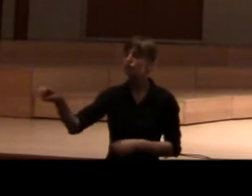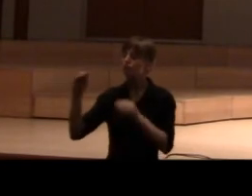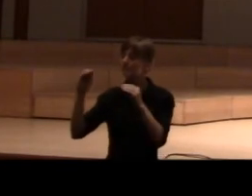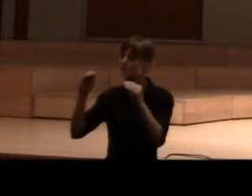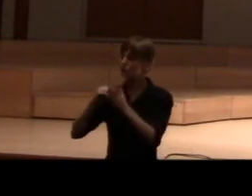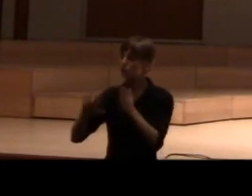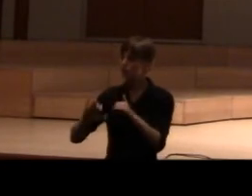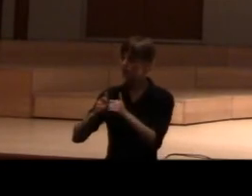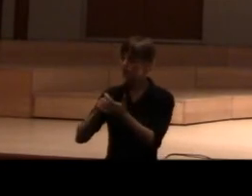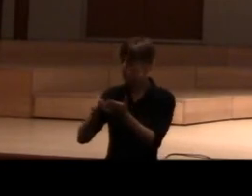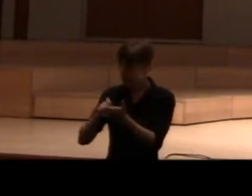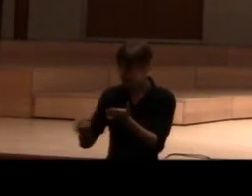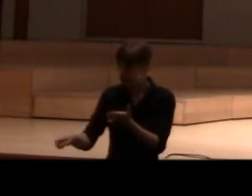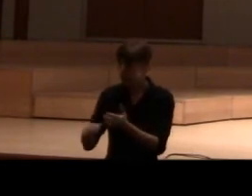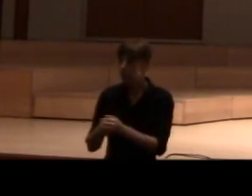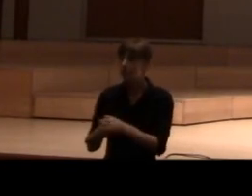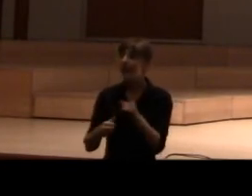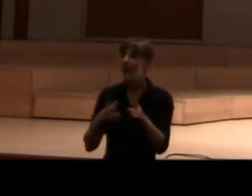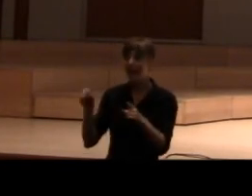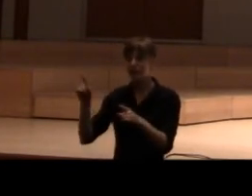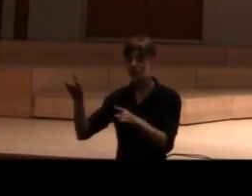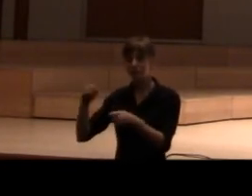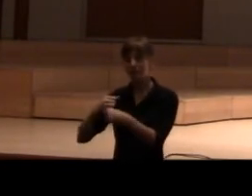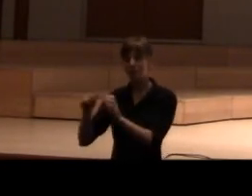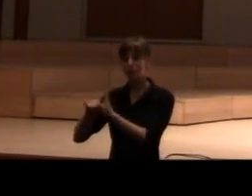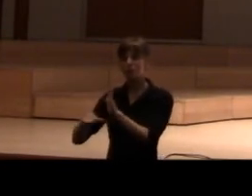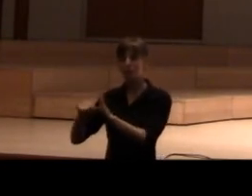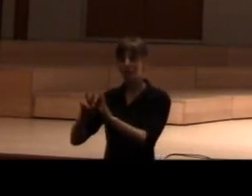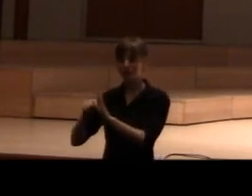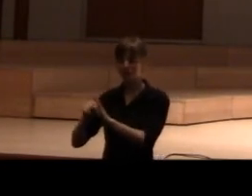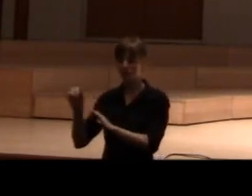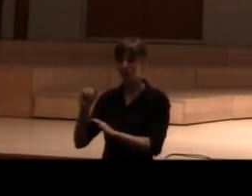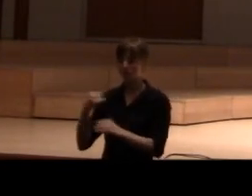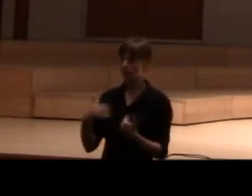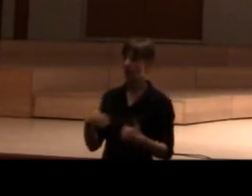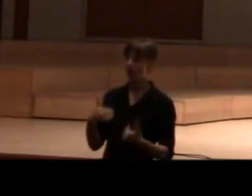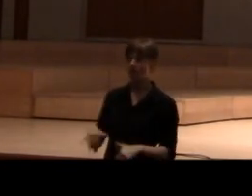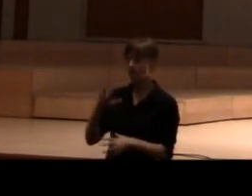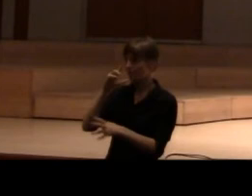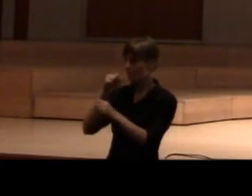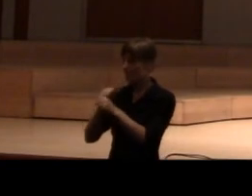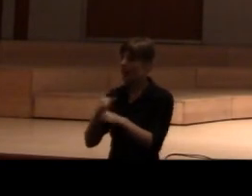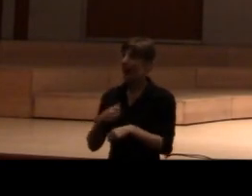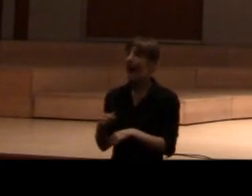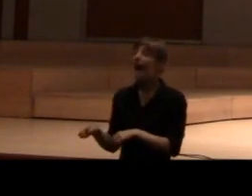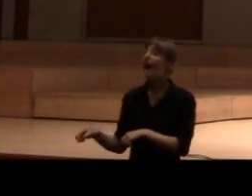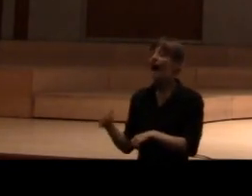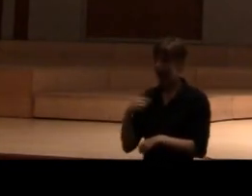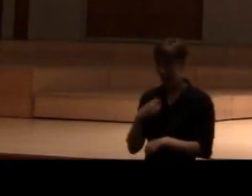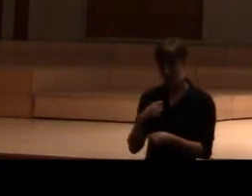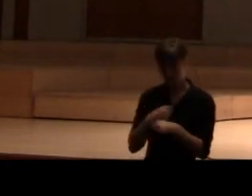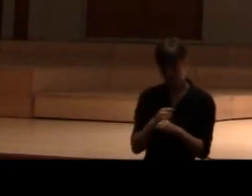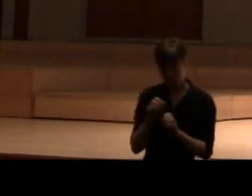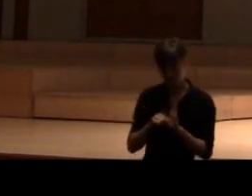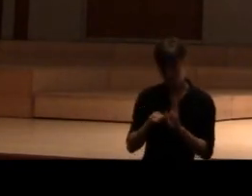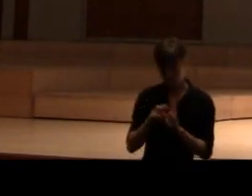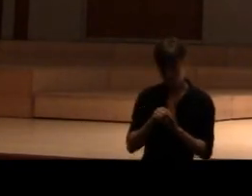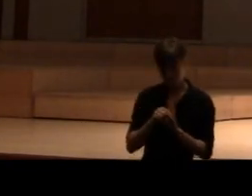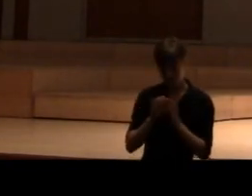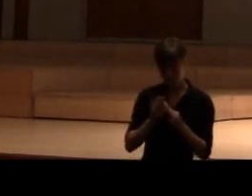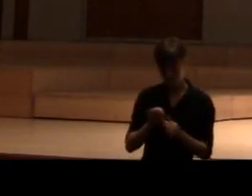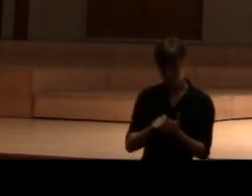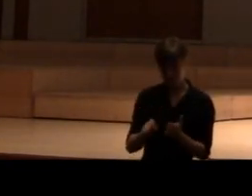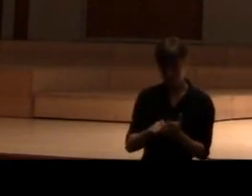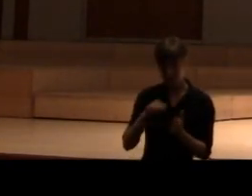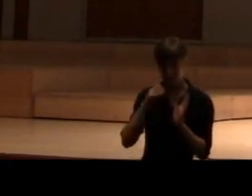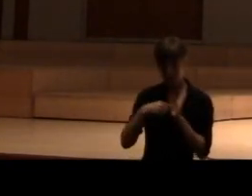YouTube videos that give me a run for my money. I also make YouTube videos about writing, which I will show you.